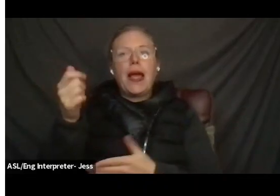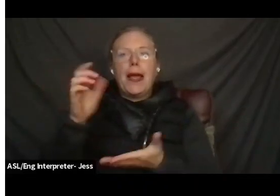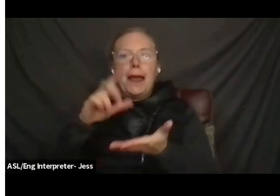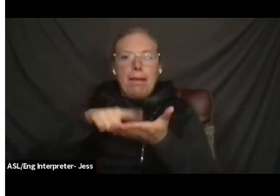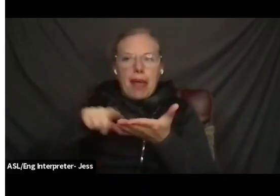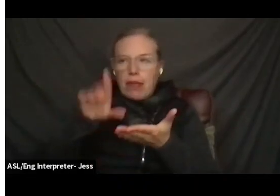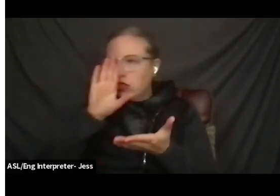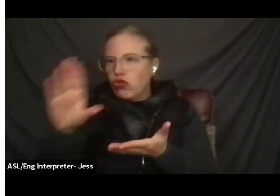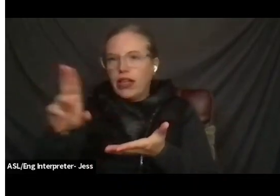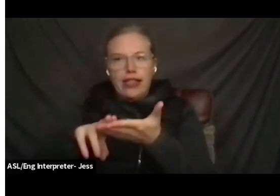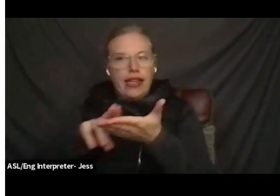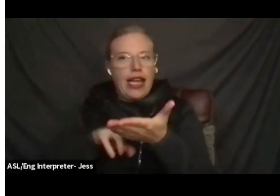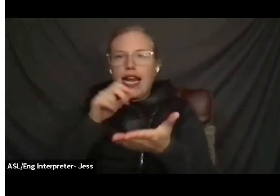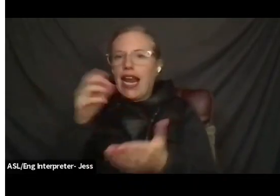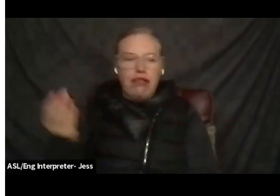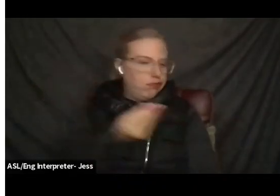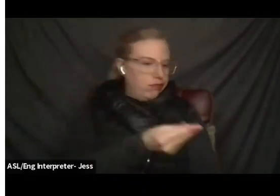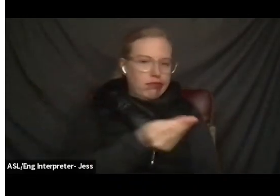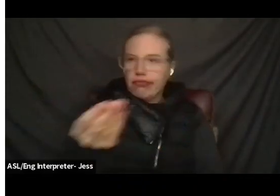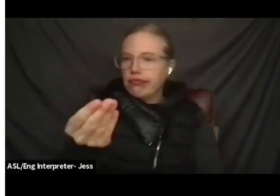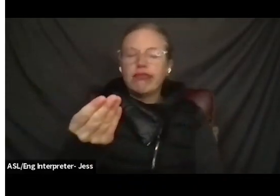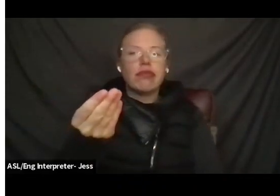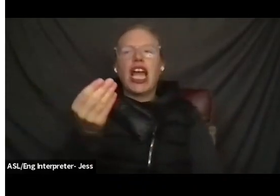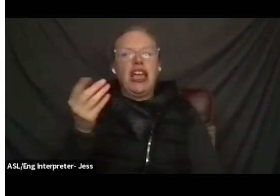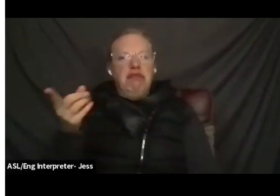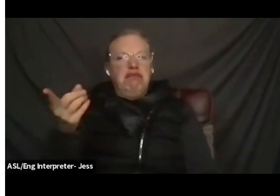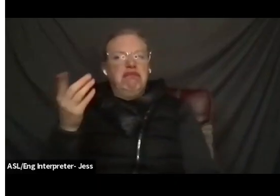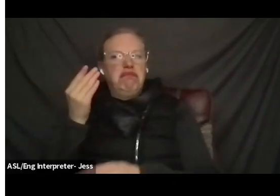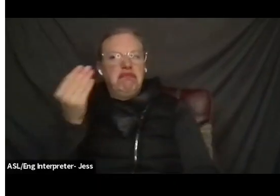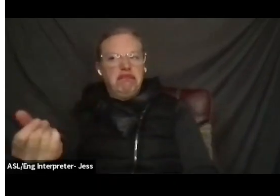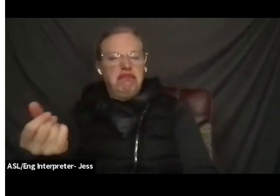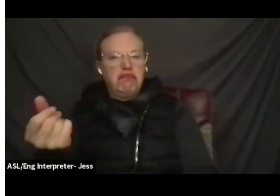the contractor upon satisfactory completion.